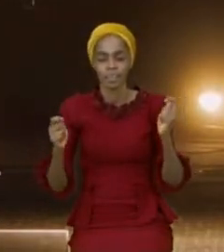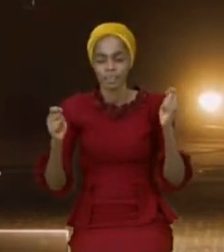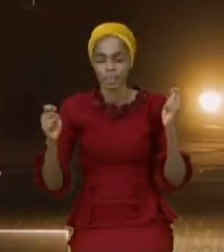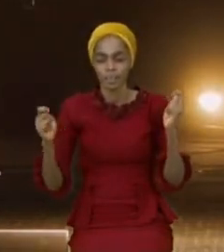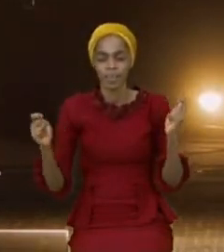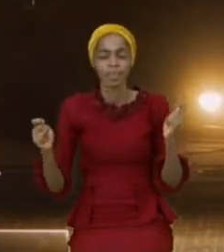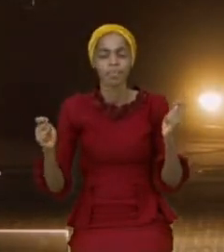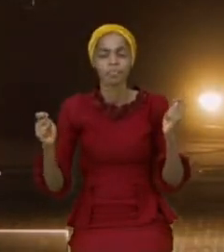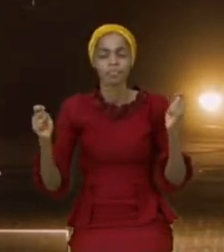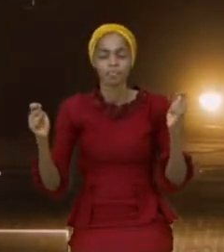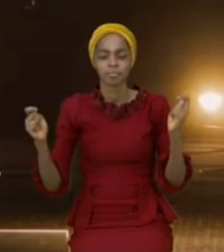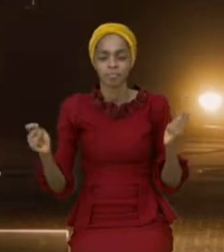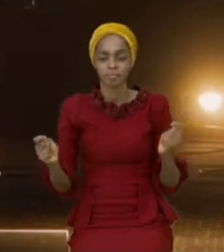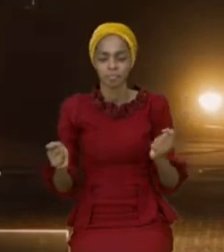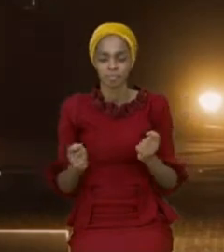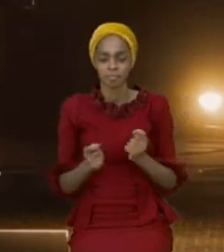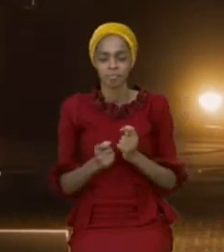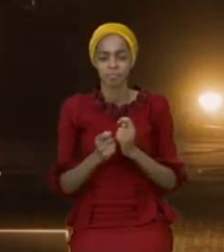hallelujah.